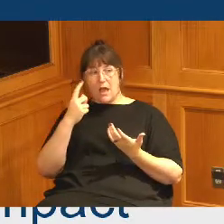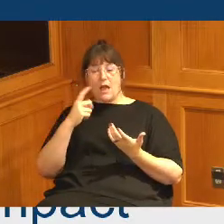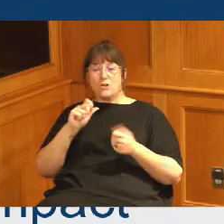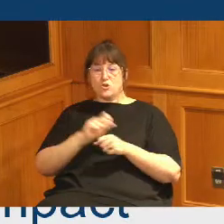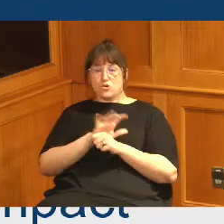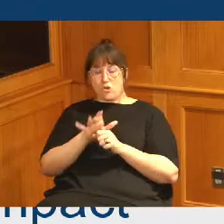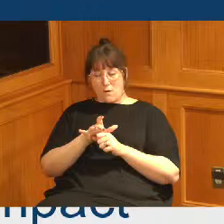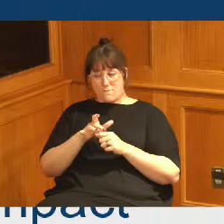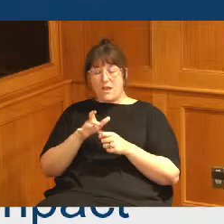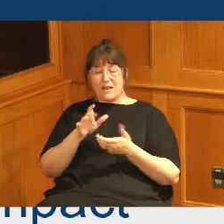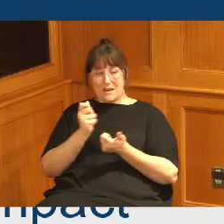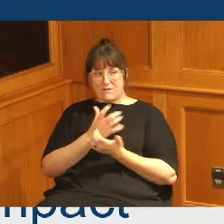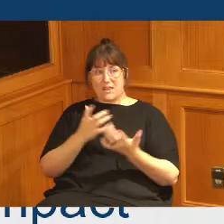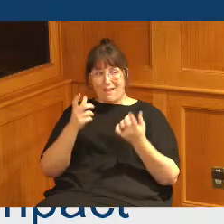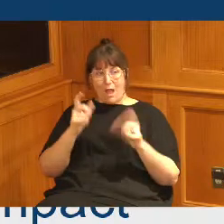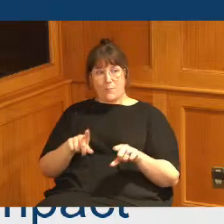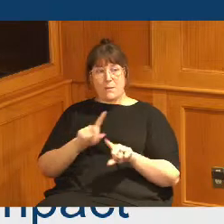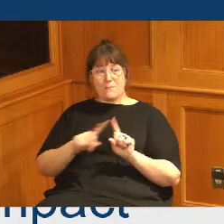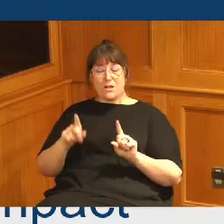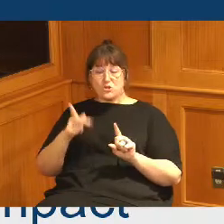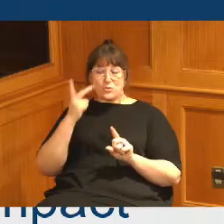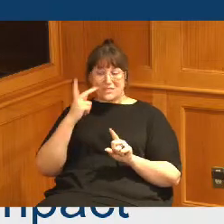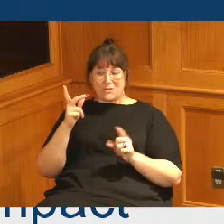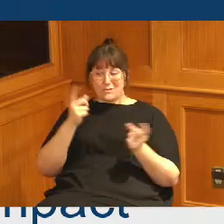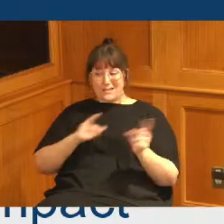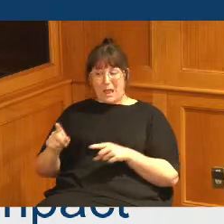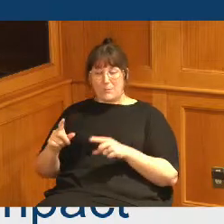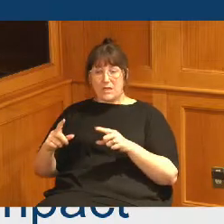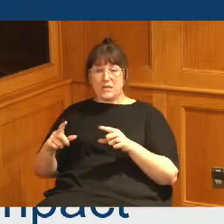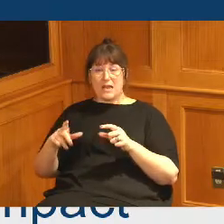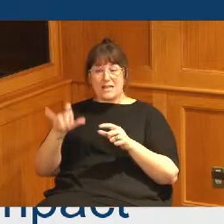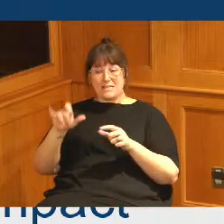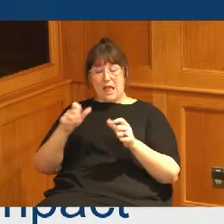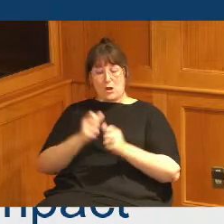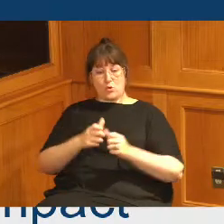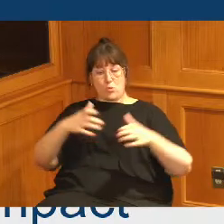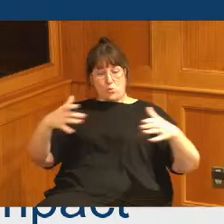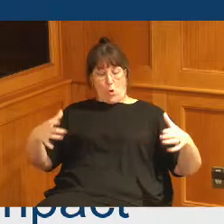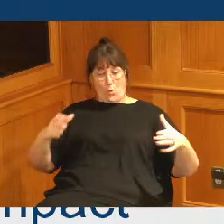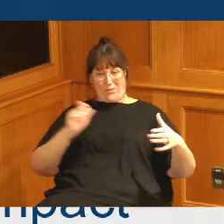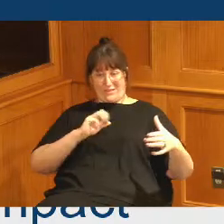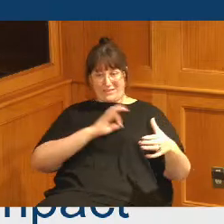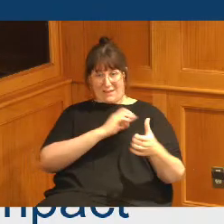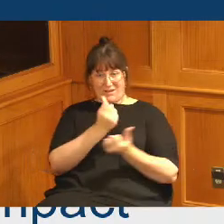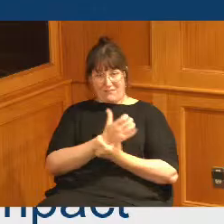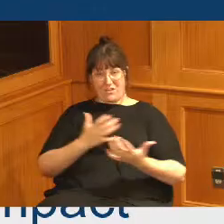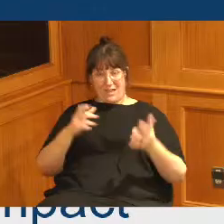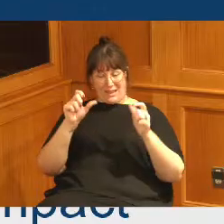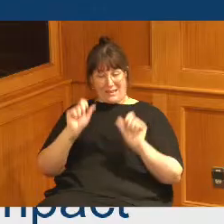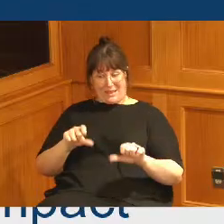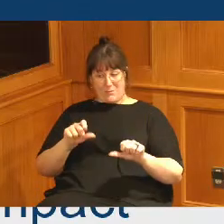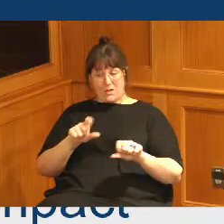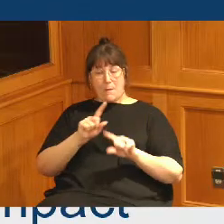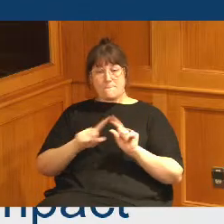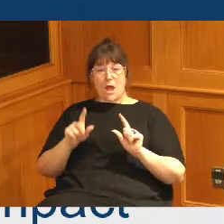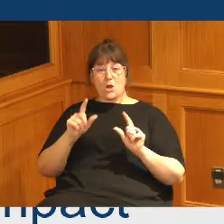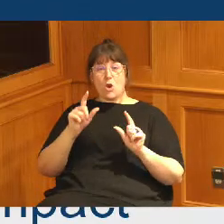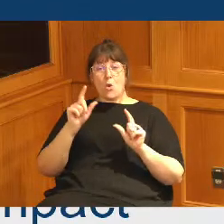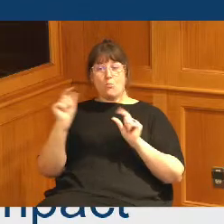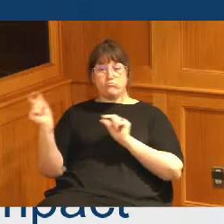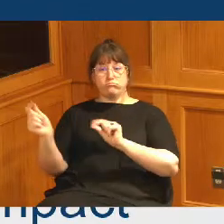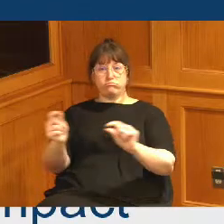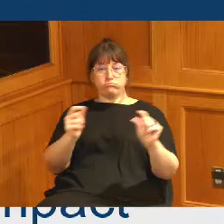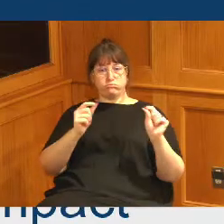growth that we've seen. And what you're seeing here really is the growth in the staffing and the capabilities, but also just the word getting out. And we